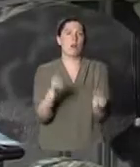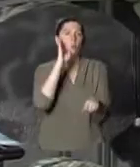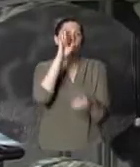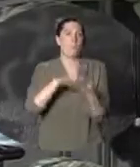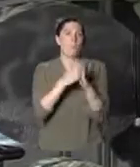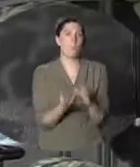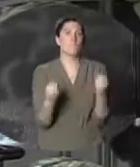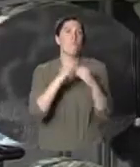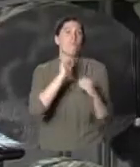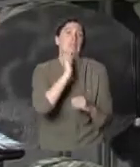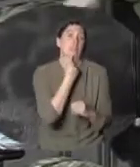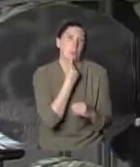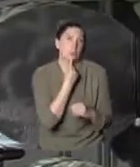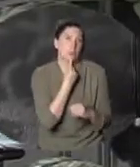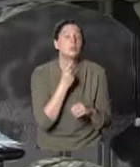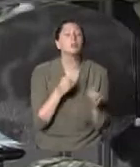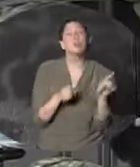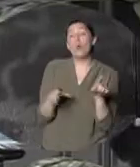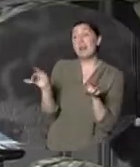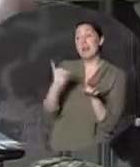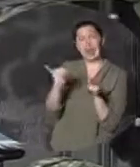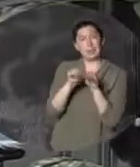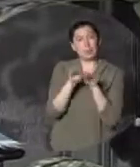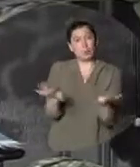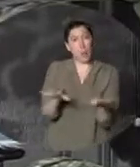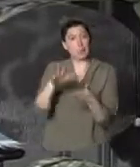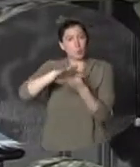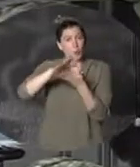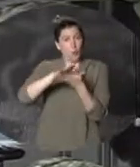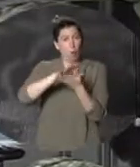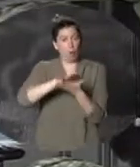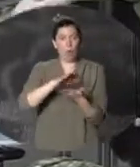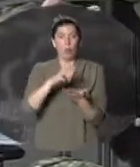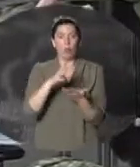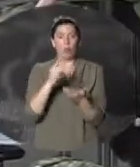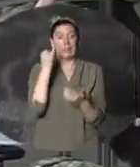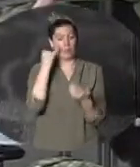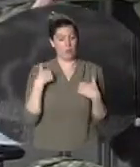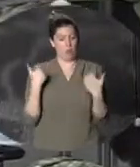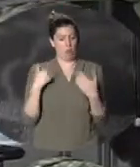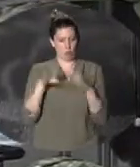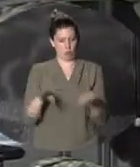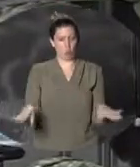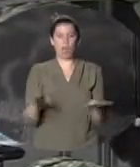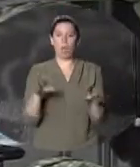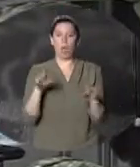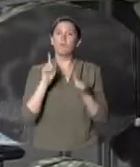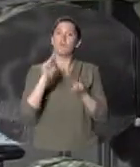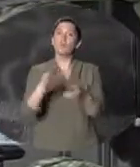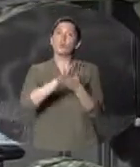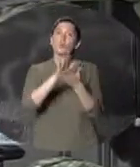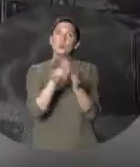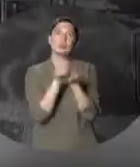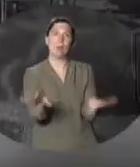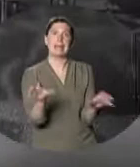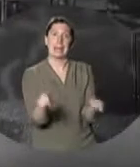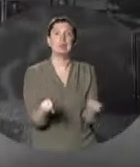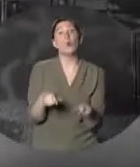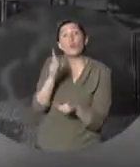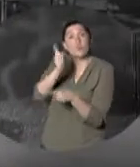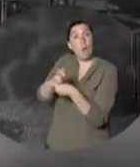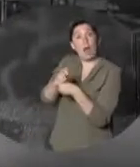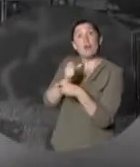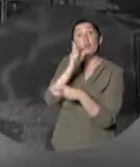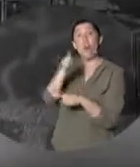how anything spreads with children in schools, you're in that space, so it can easily spread if the child's not vaccinated. Absolutely. And like we said, they don't even have